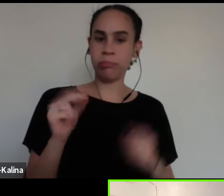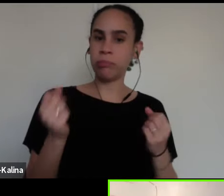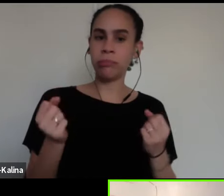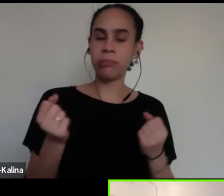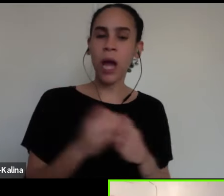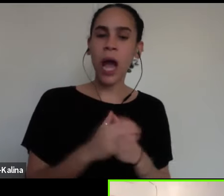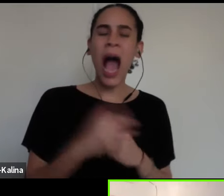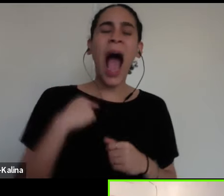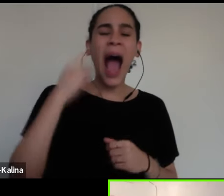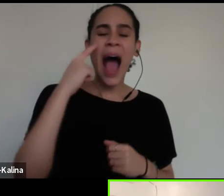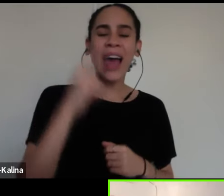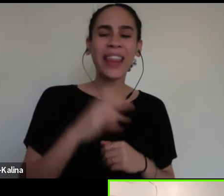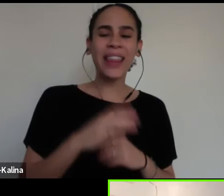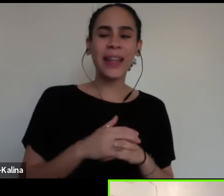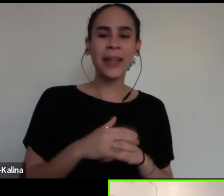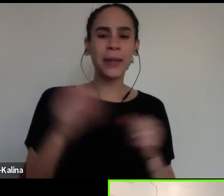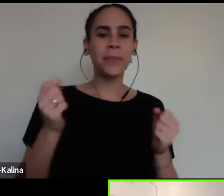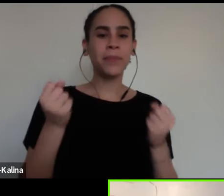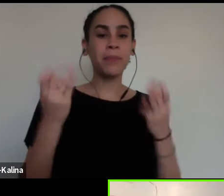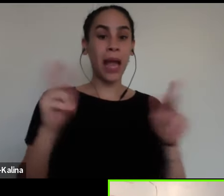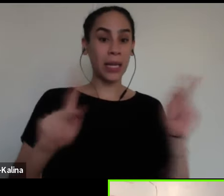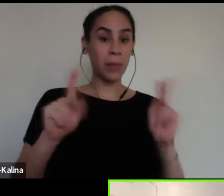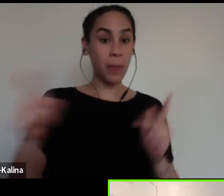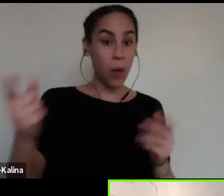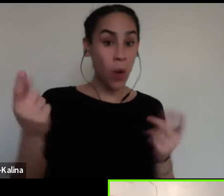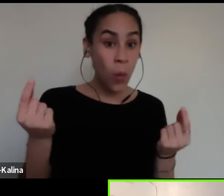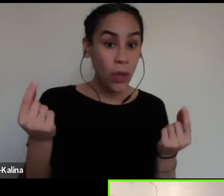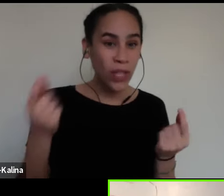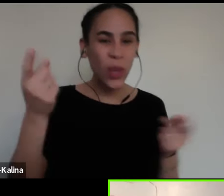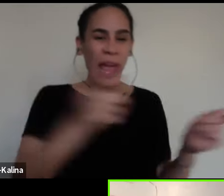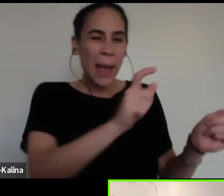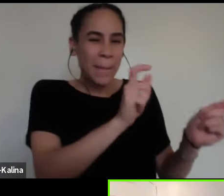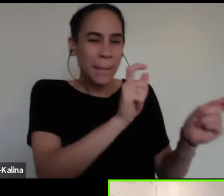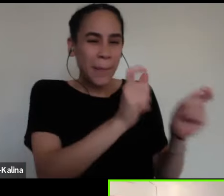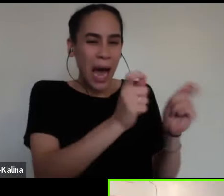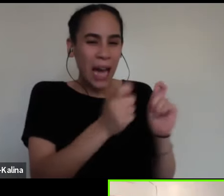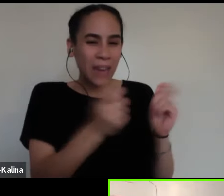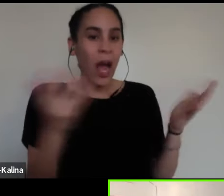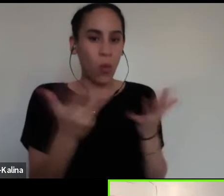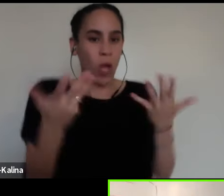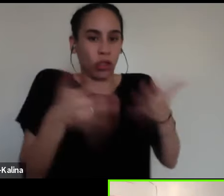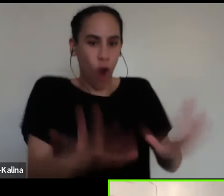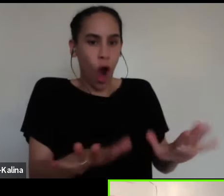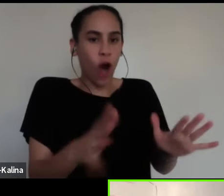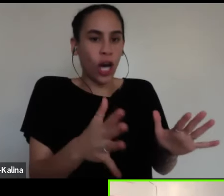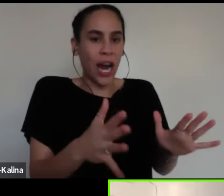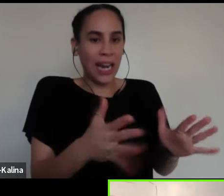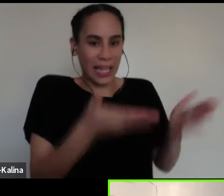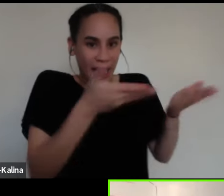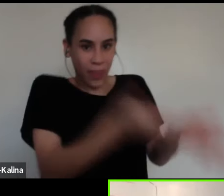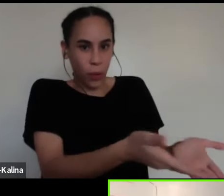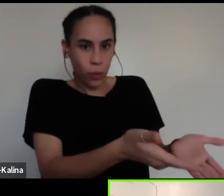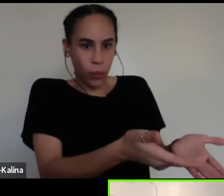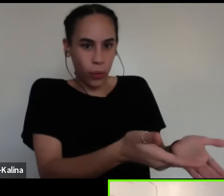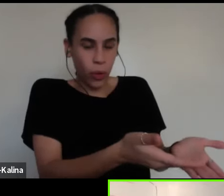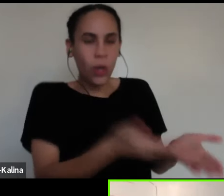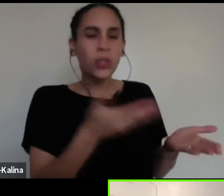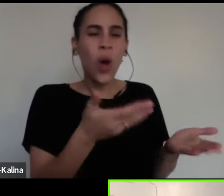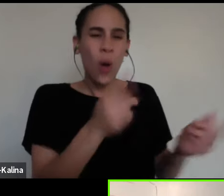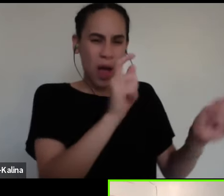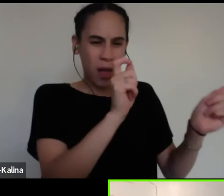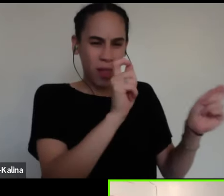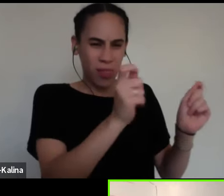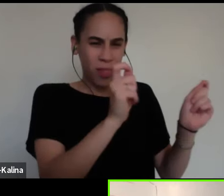think what folks are doing mostly is they're modifying something that exists. And so making these sort of